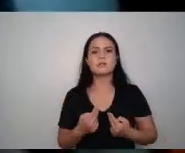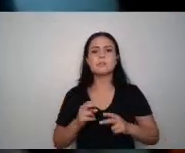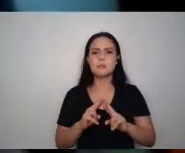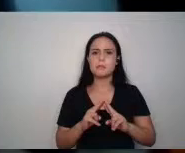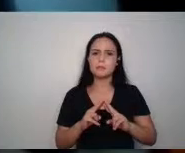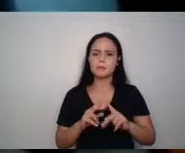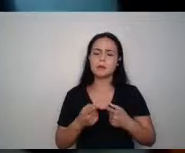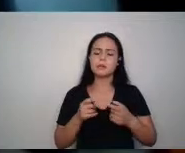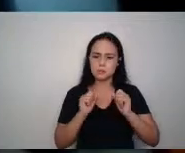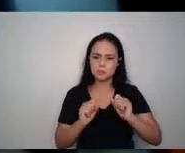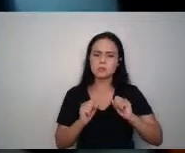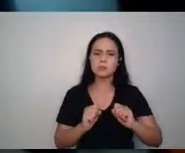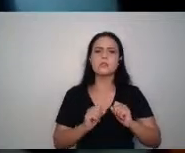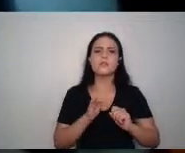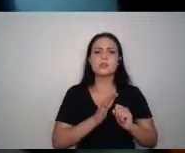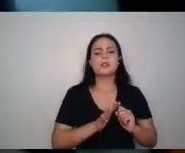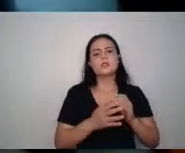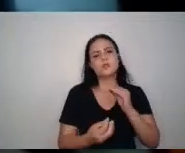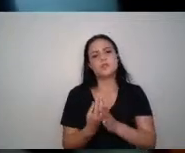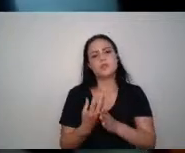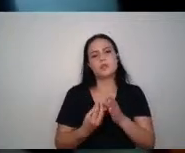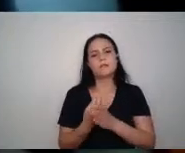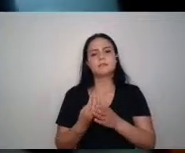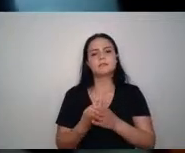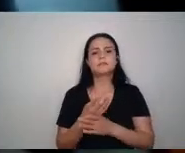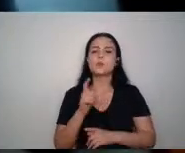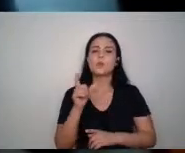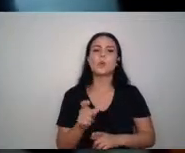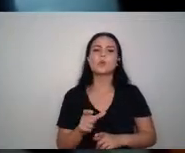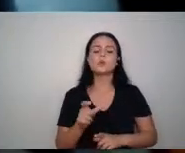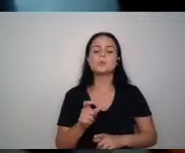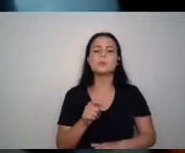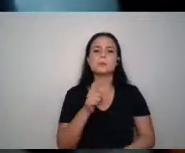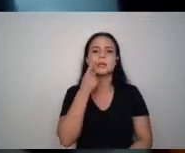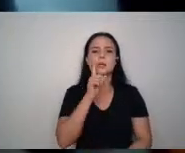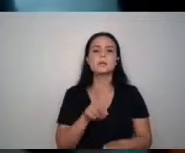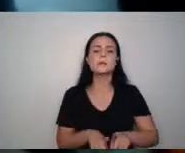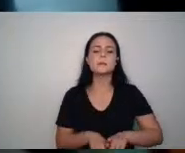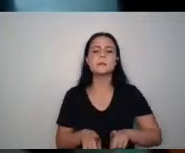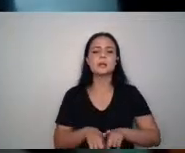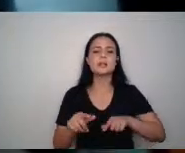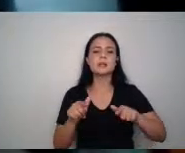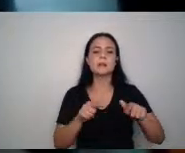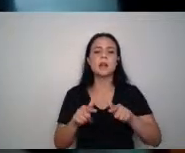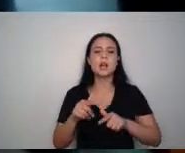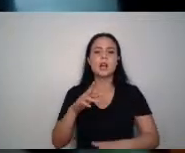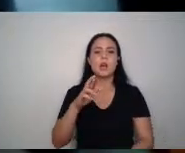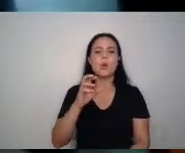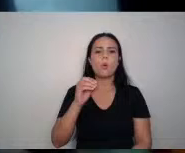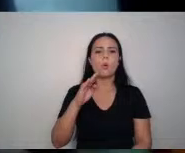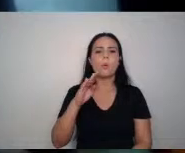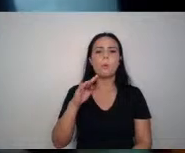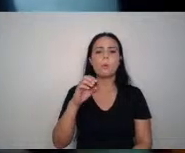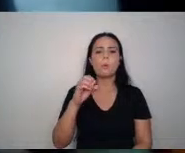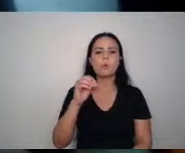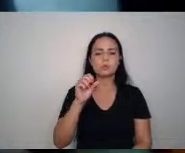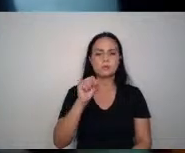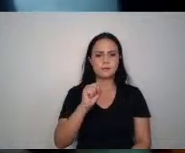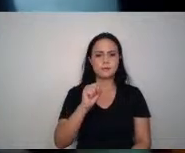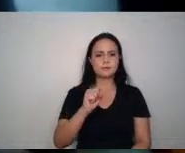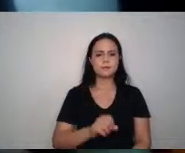deactivation without human intervention, but technically that's possible. And another danger is to work with robots.